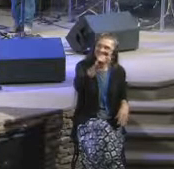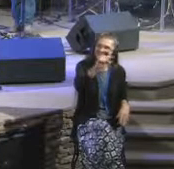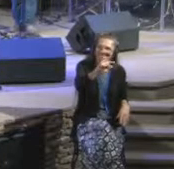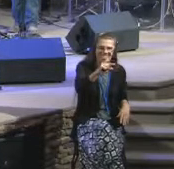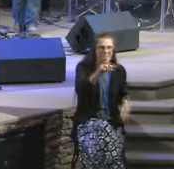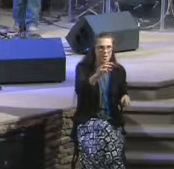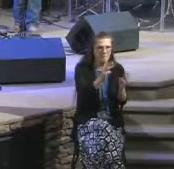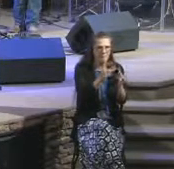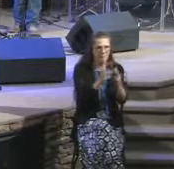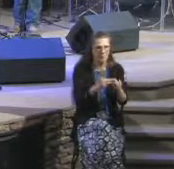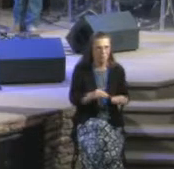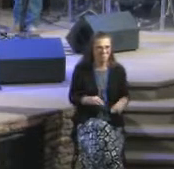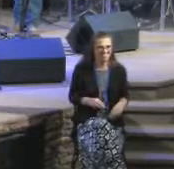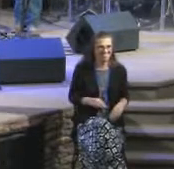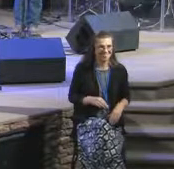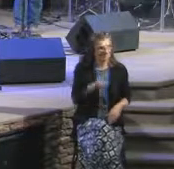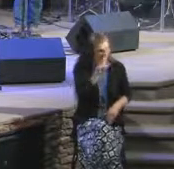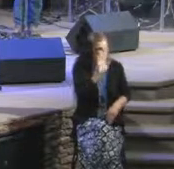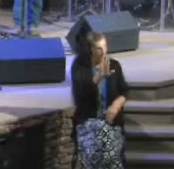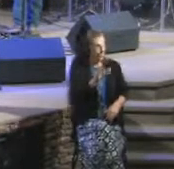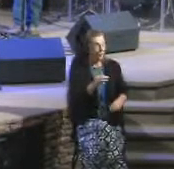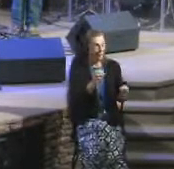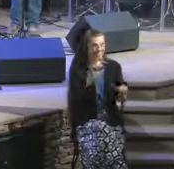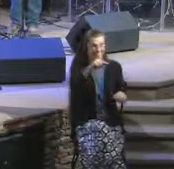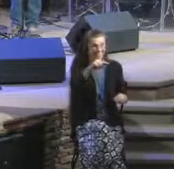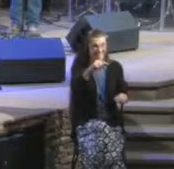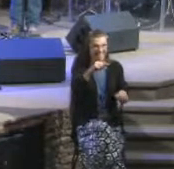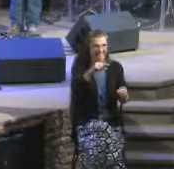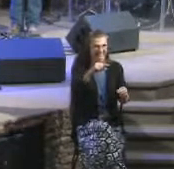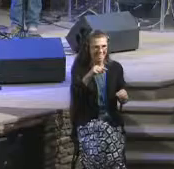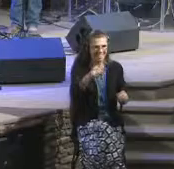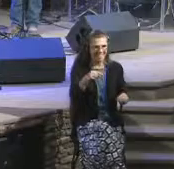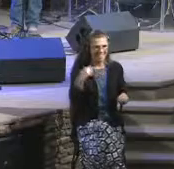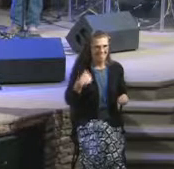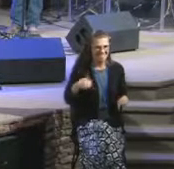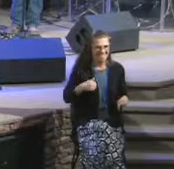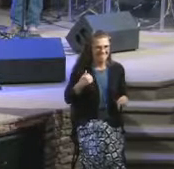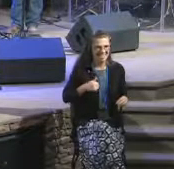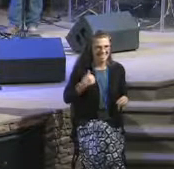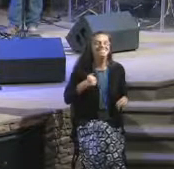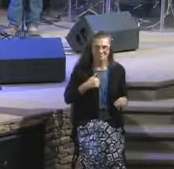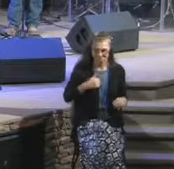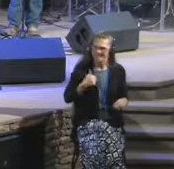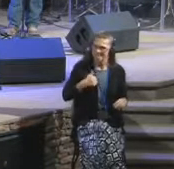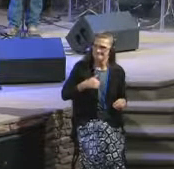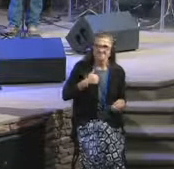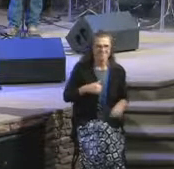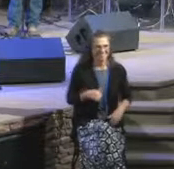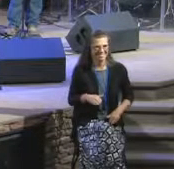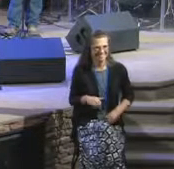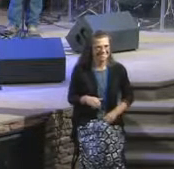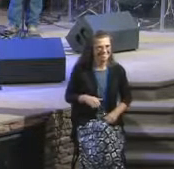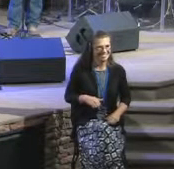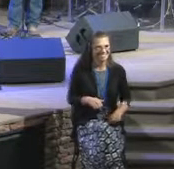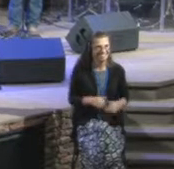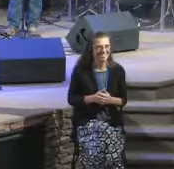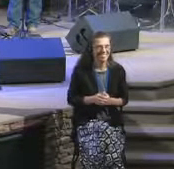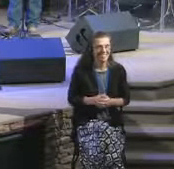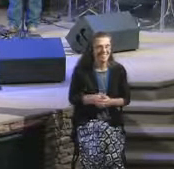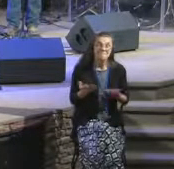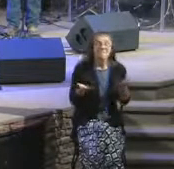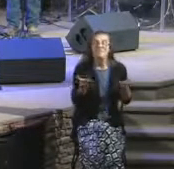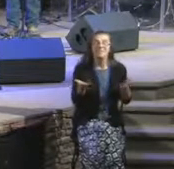Anybody else find the humor in that? You're a gang member. I think that's so cool. You can come to Poyen and you get to be a member of a gang. All right.